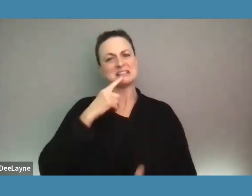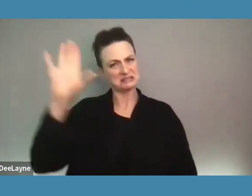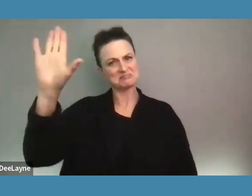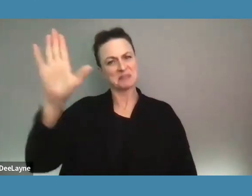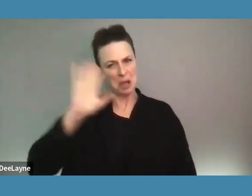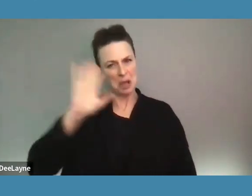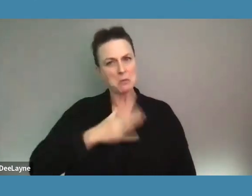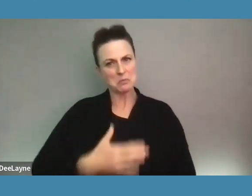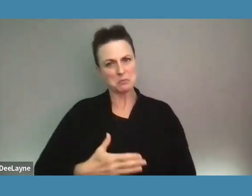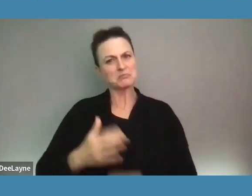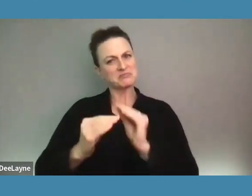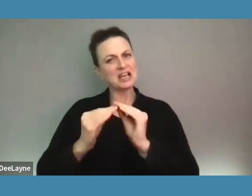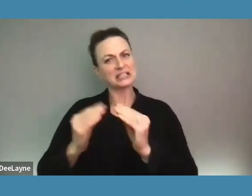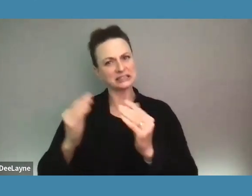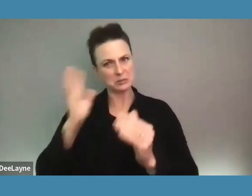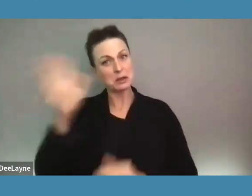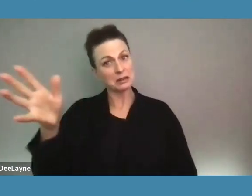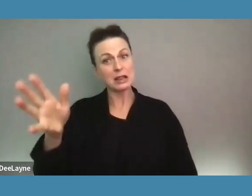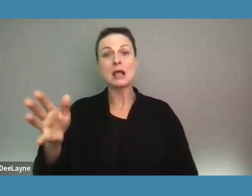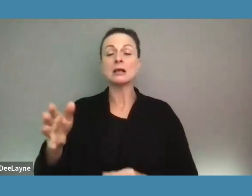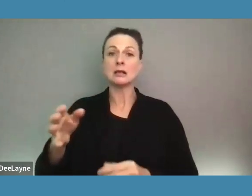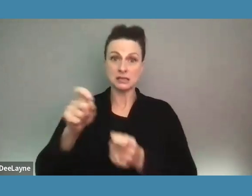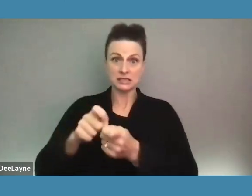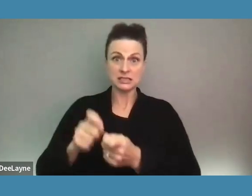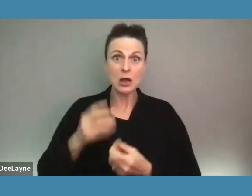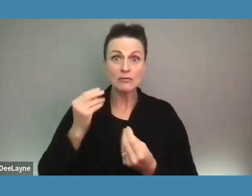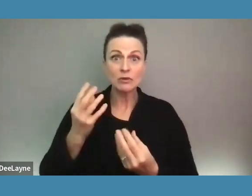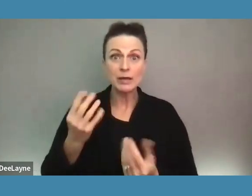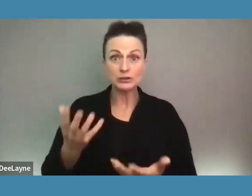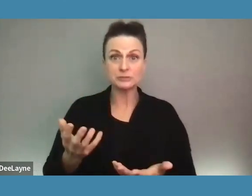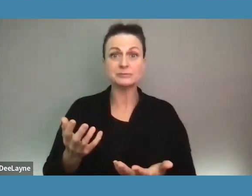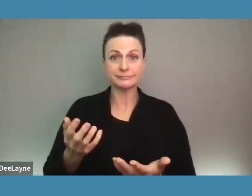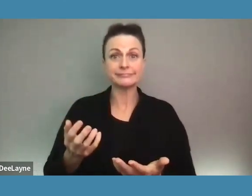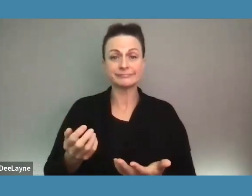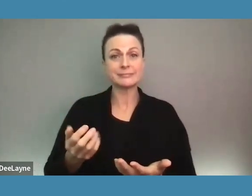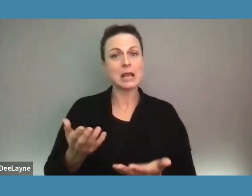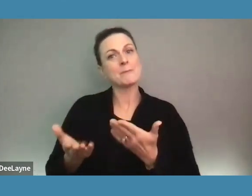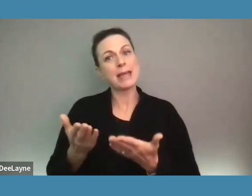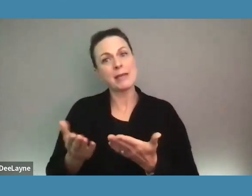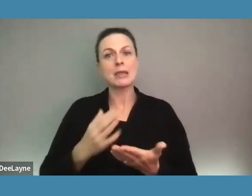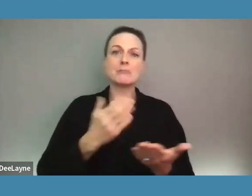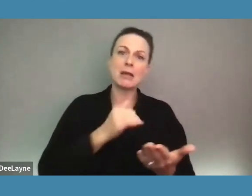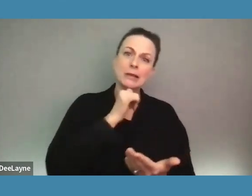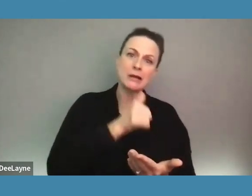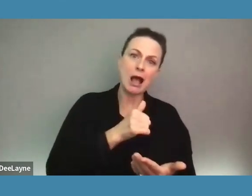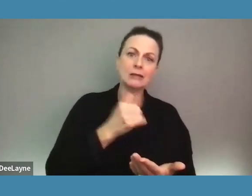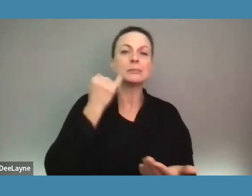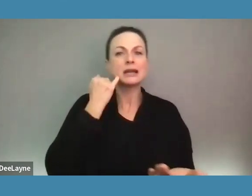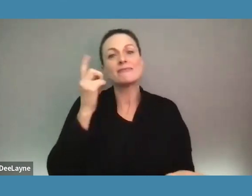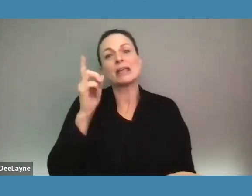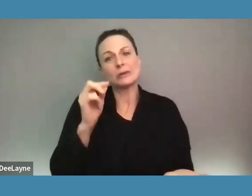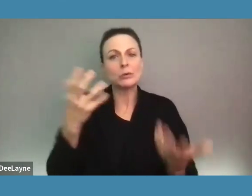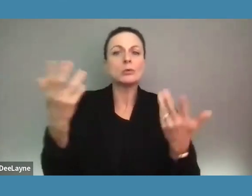it and give details about that, which they may or may not, but if they do,